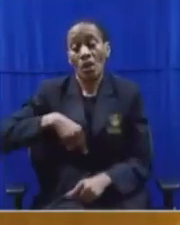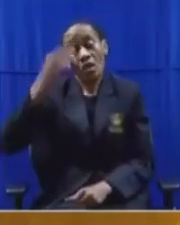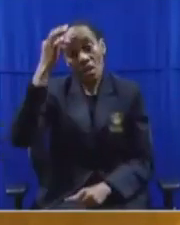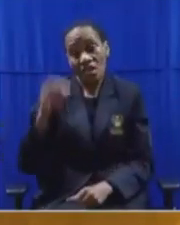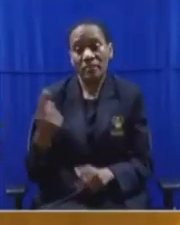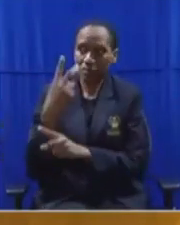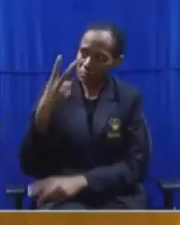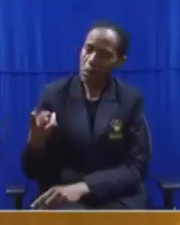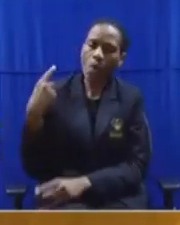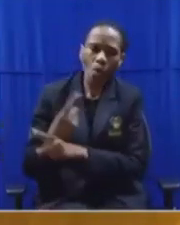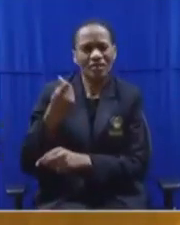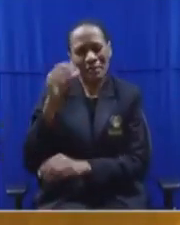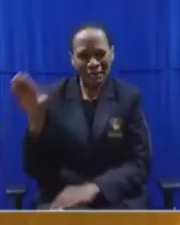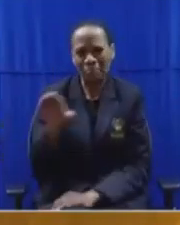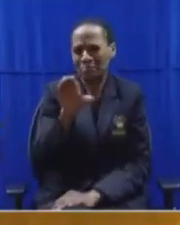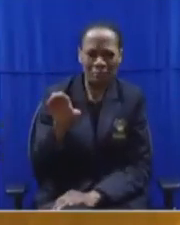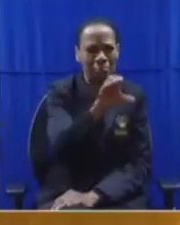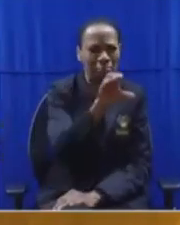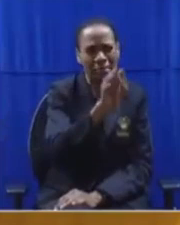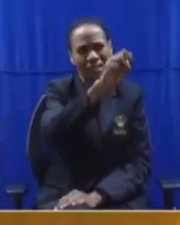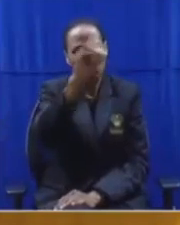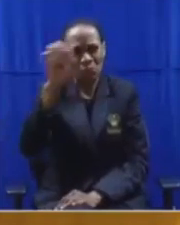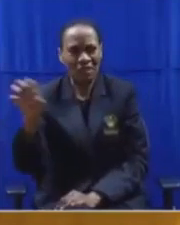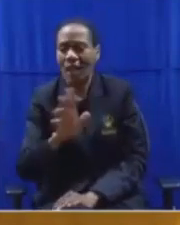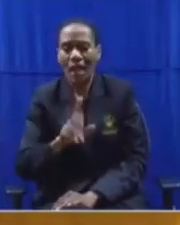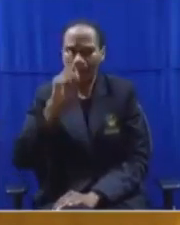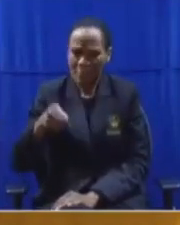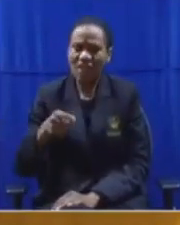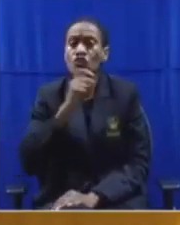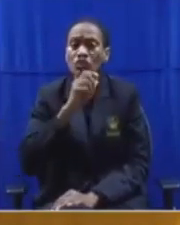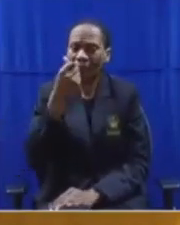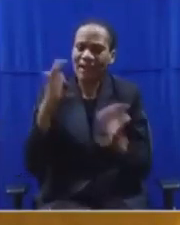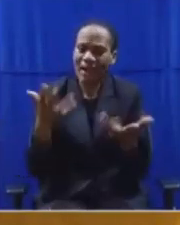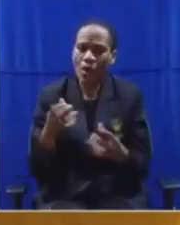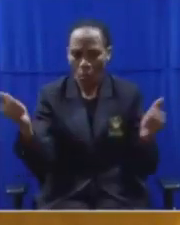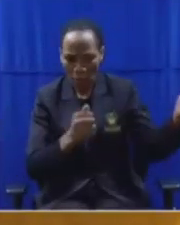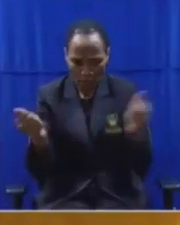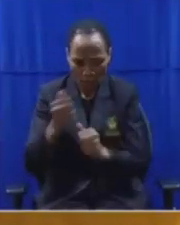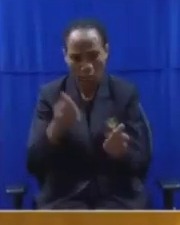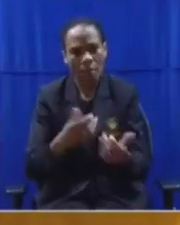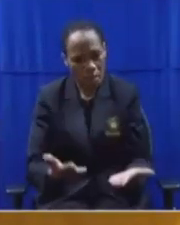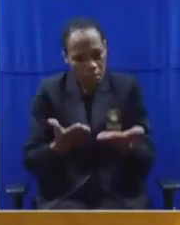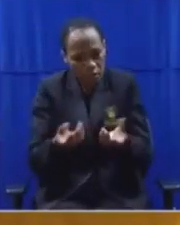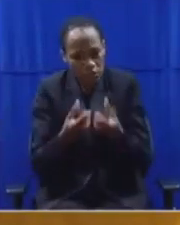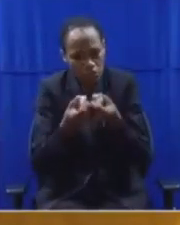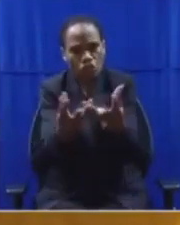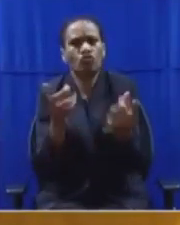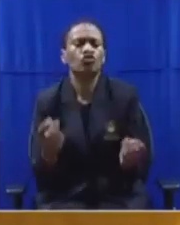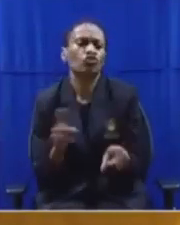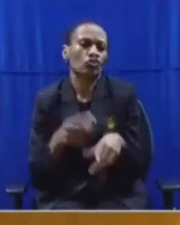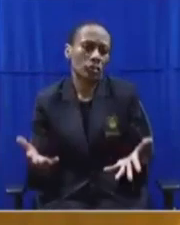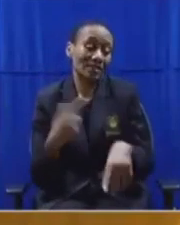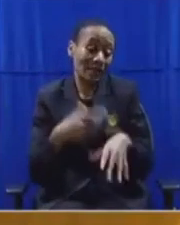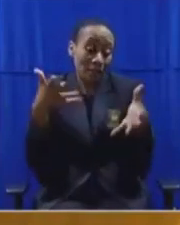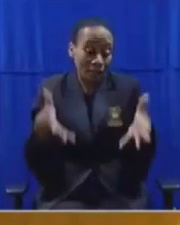billions on bailing state-owned entities instead of spending the money on job creation initiatives and service delivery. It is time to